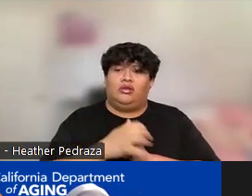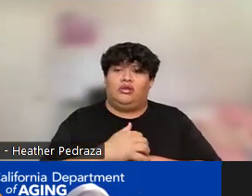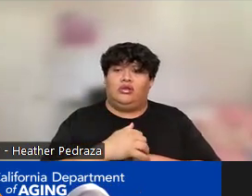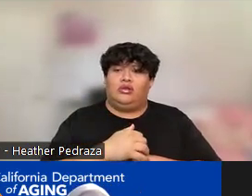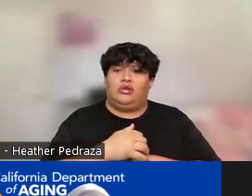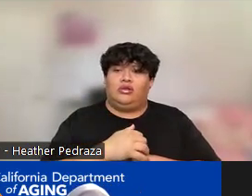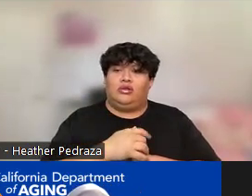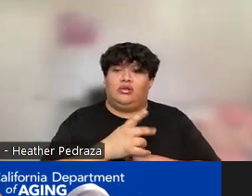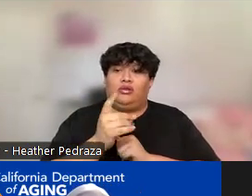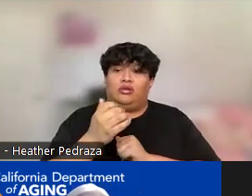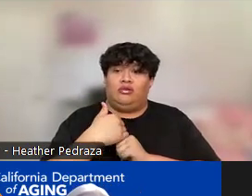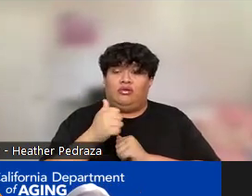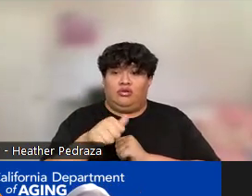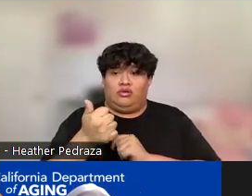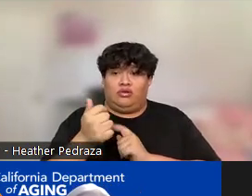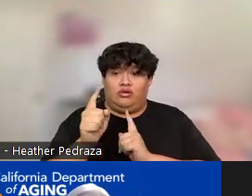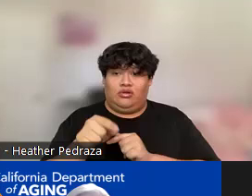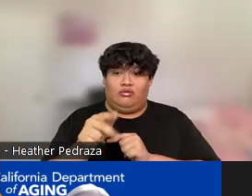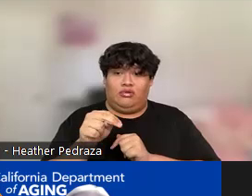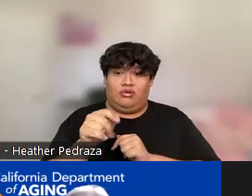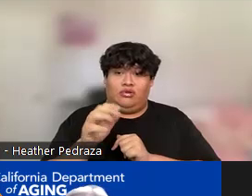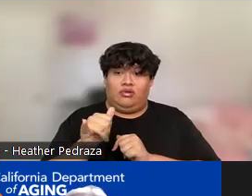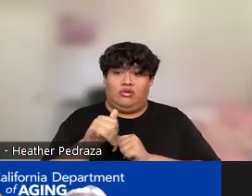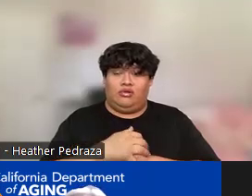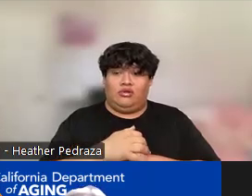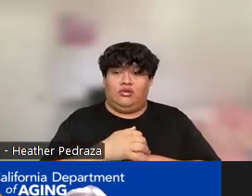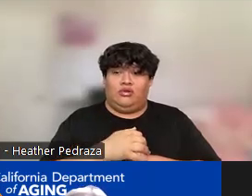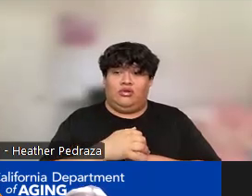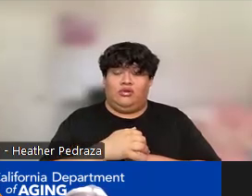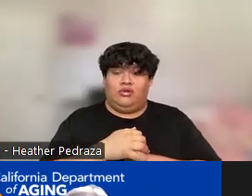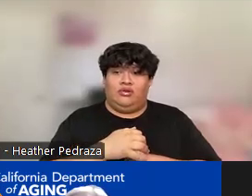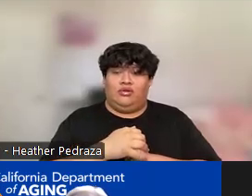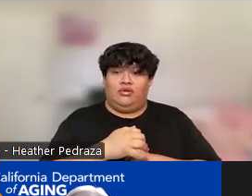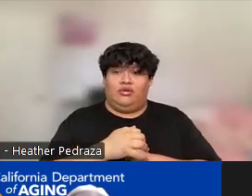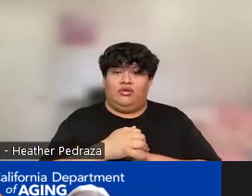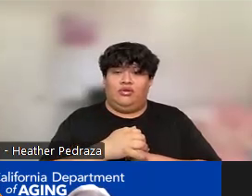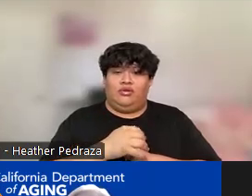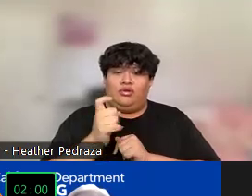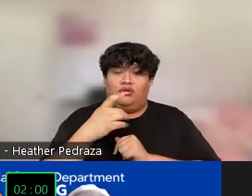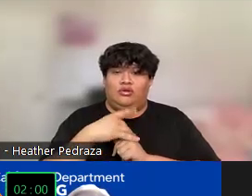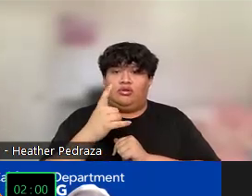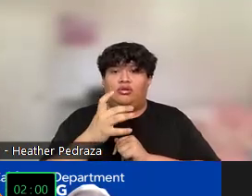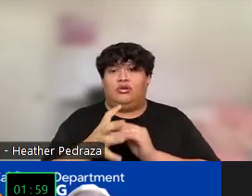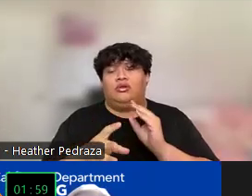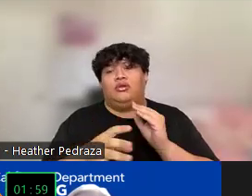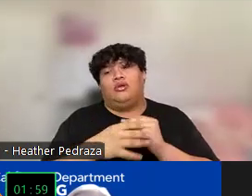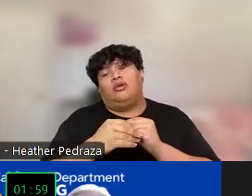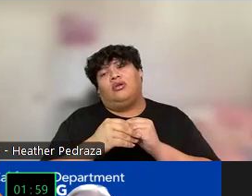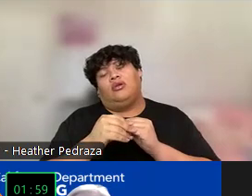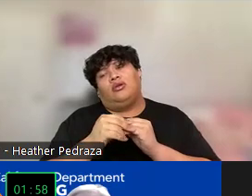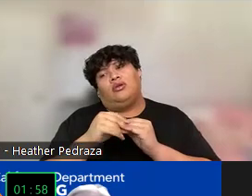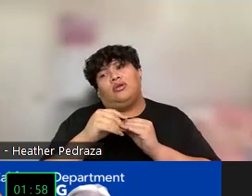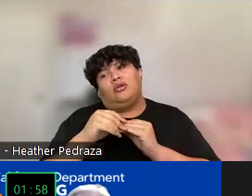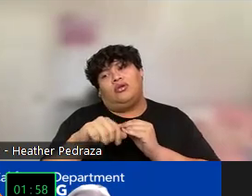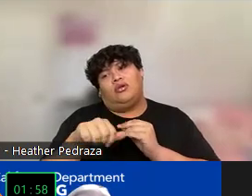do you have another comment, Nancy? Yeah, just really quick, also like to add that Riverside County here in